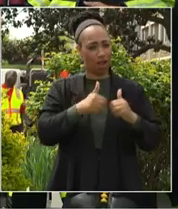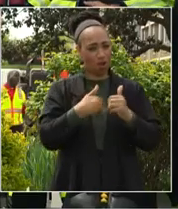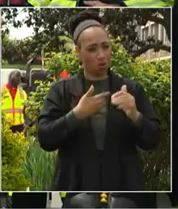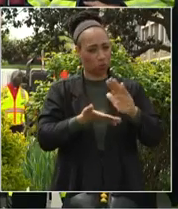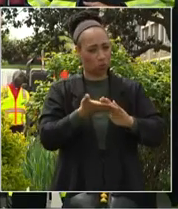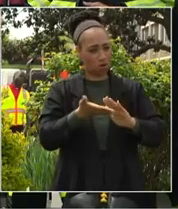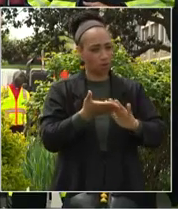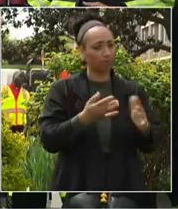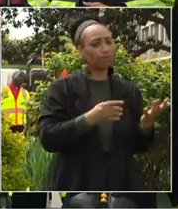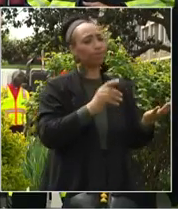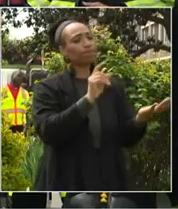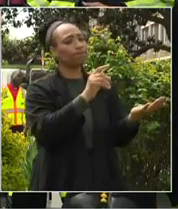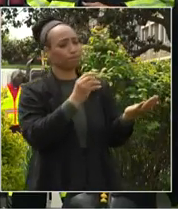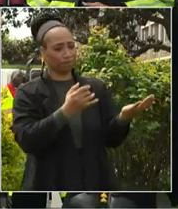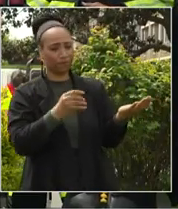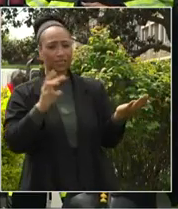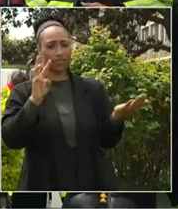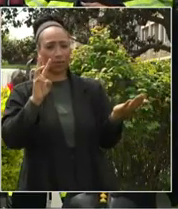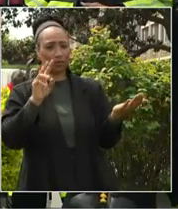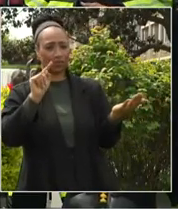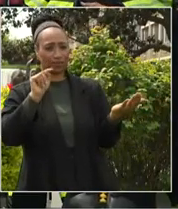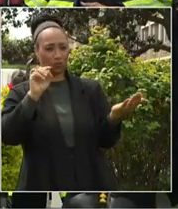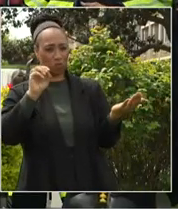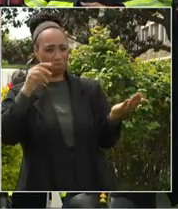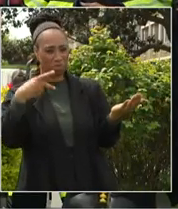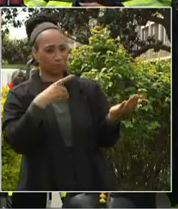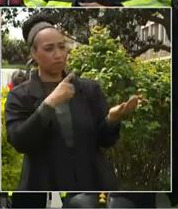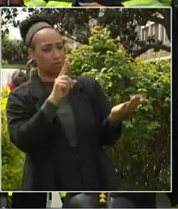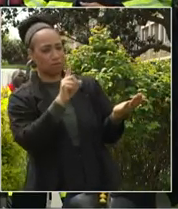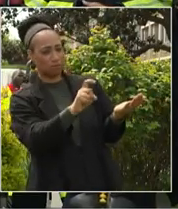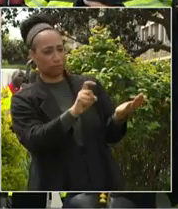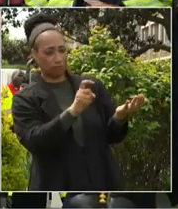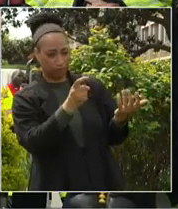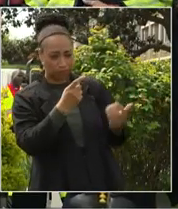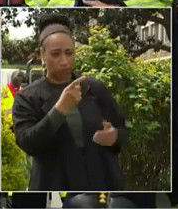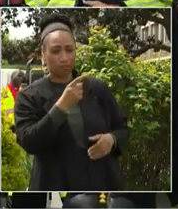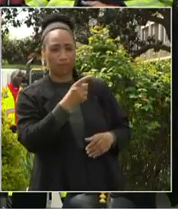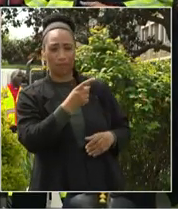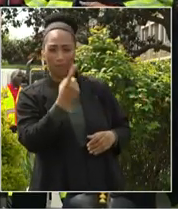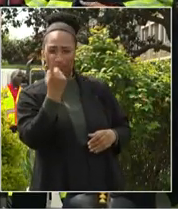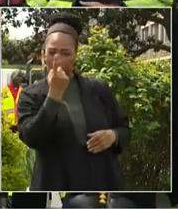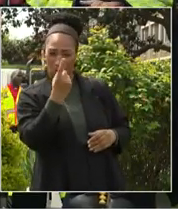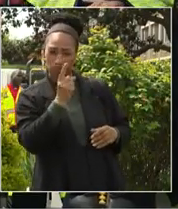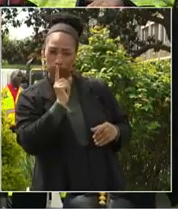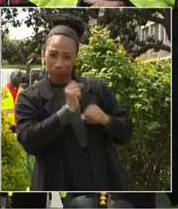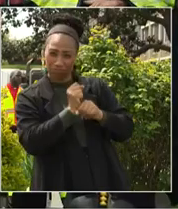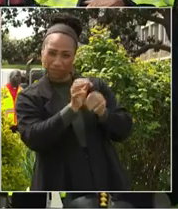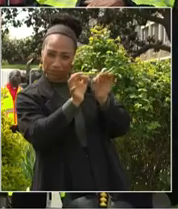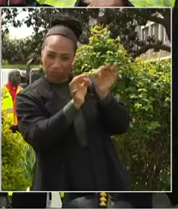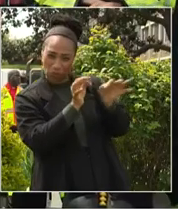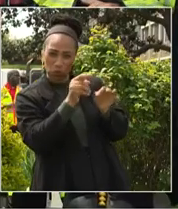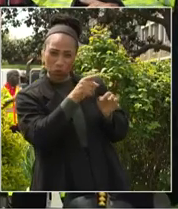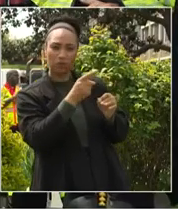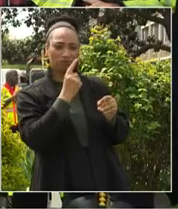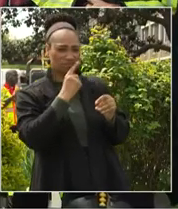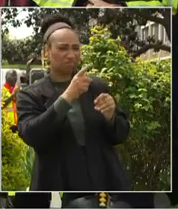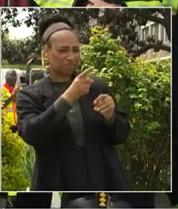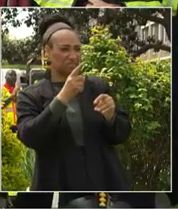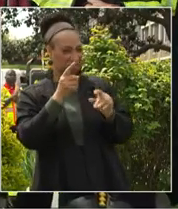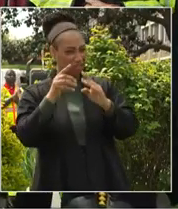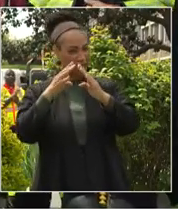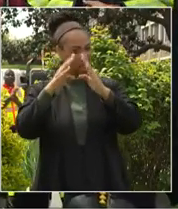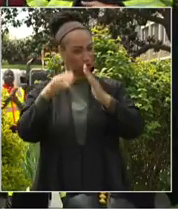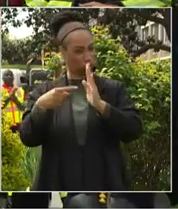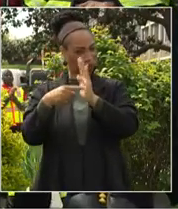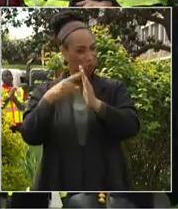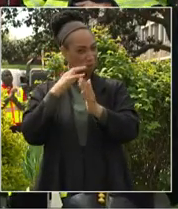WTOP News. Have you been told why the fix hasn't been passed in the House yet? Have you had any communication as to why this hasn't happened